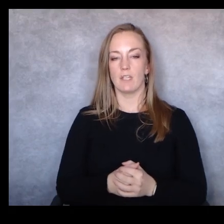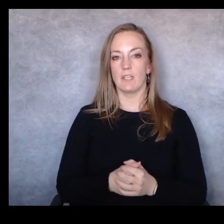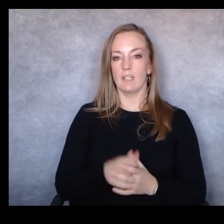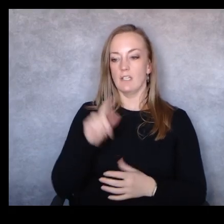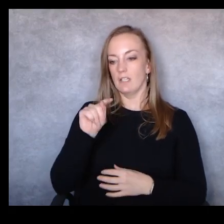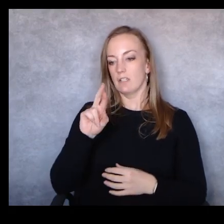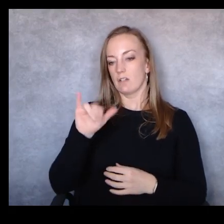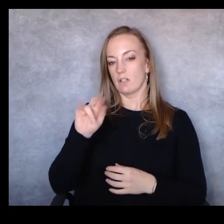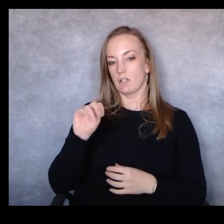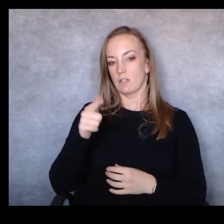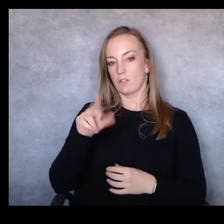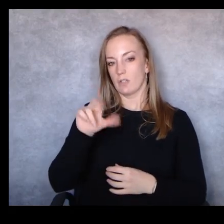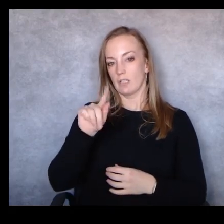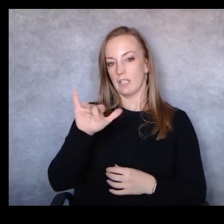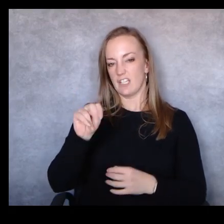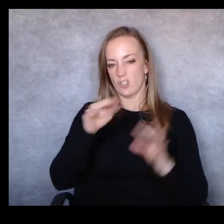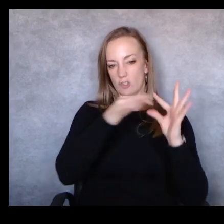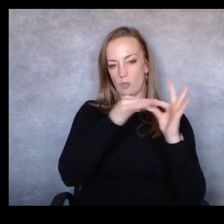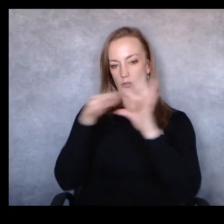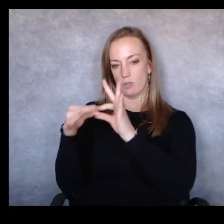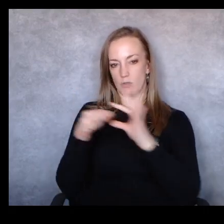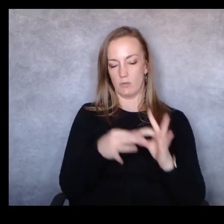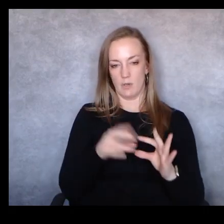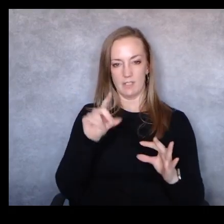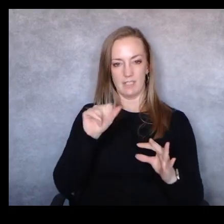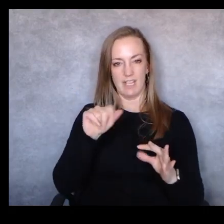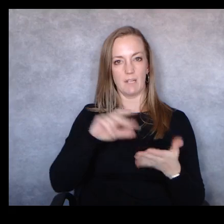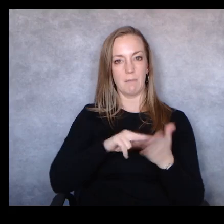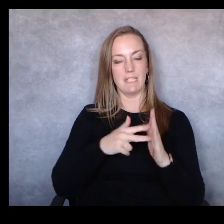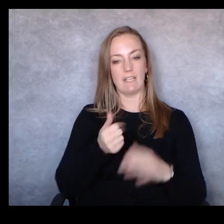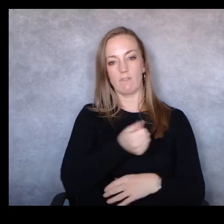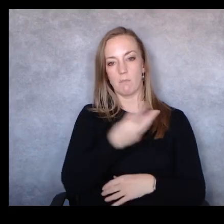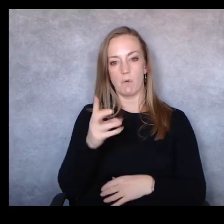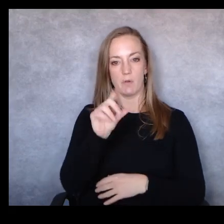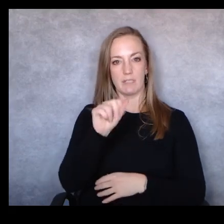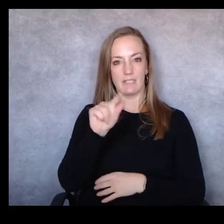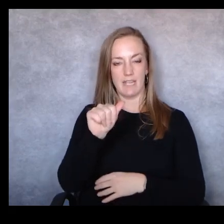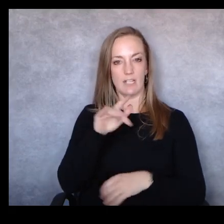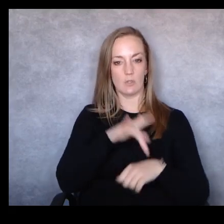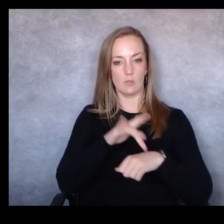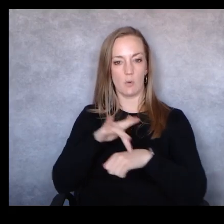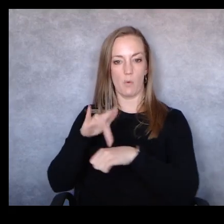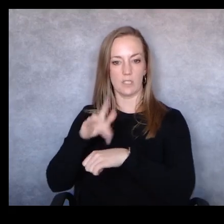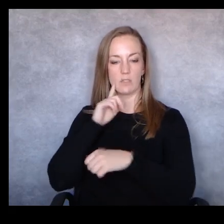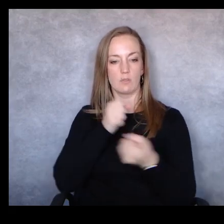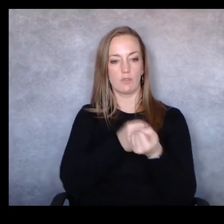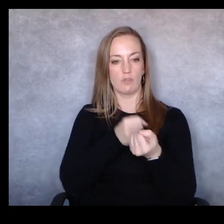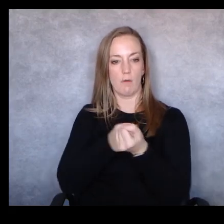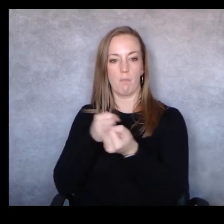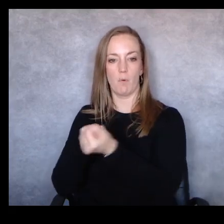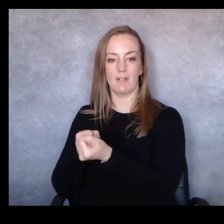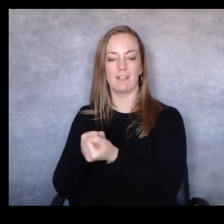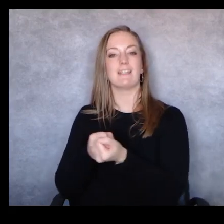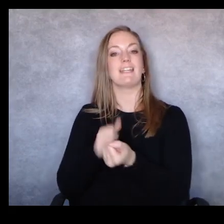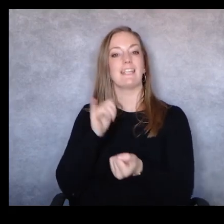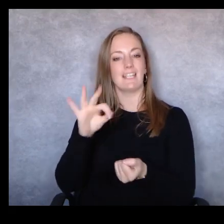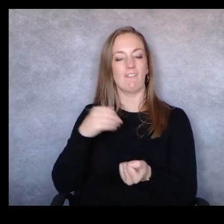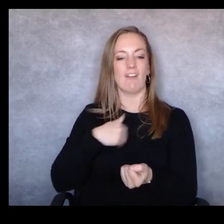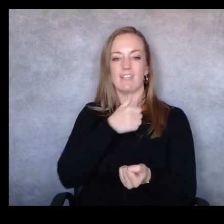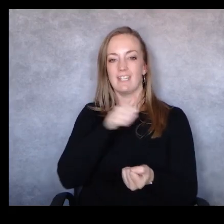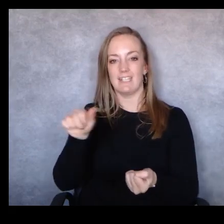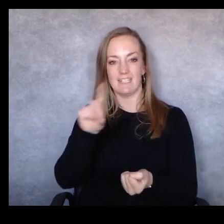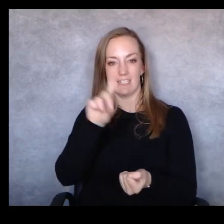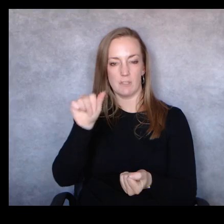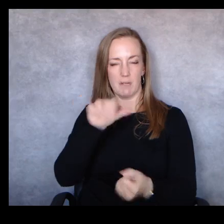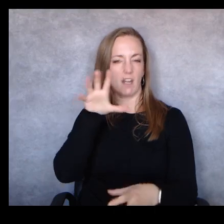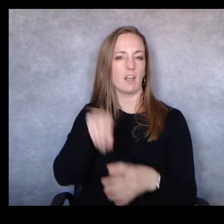Triangulation of data means there are multiple data sources that substantiate any existence of any disability,